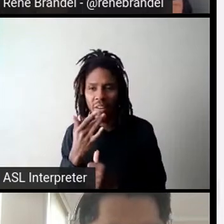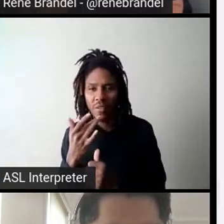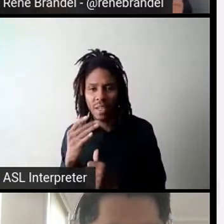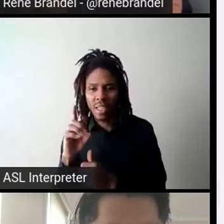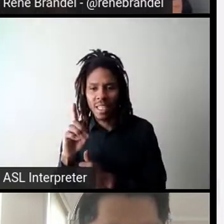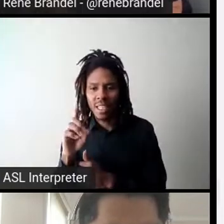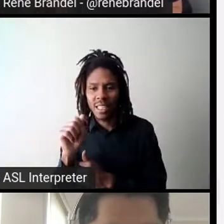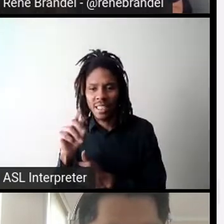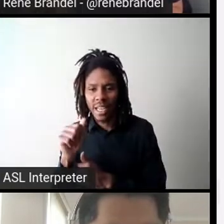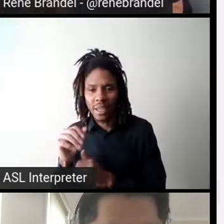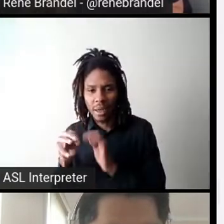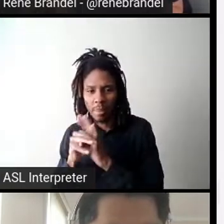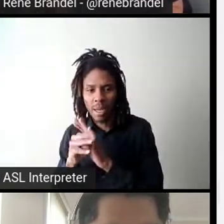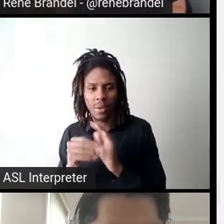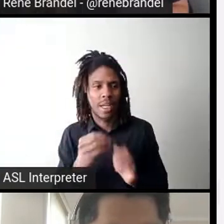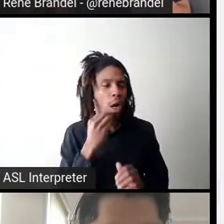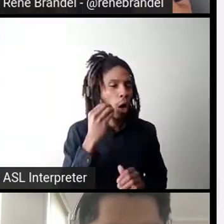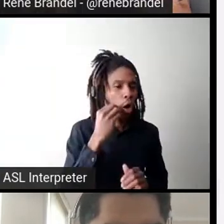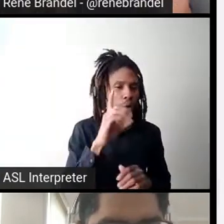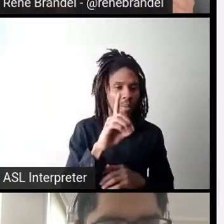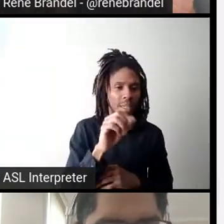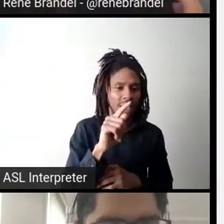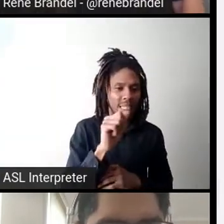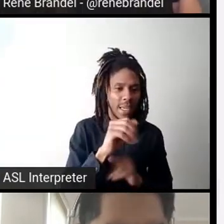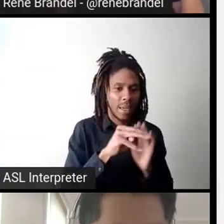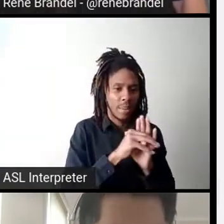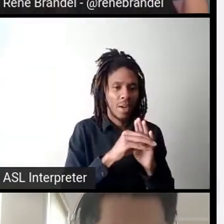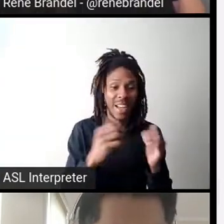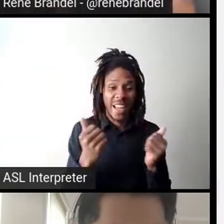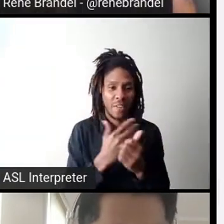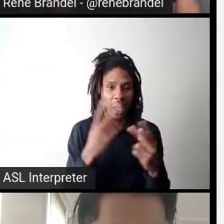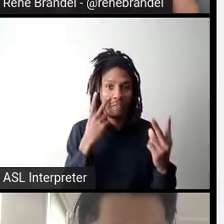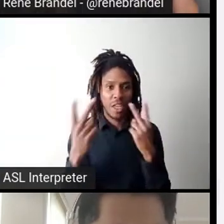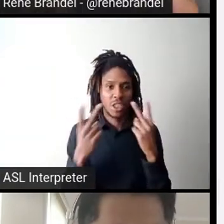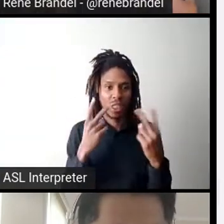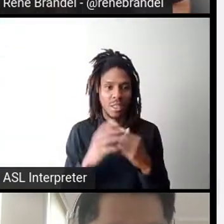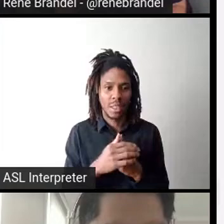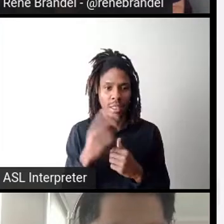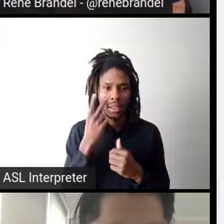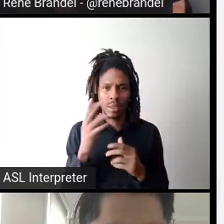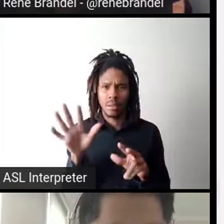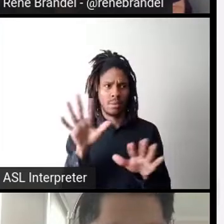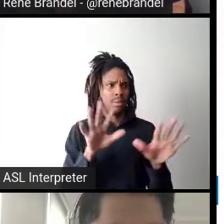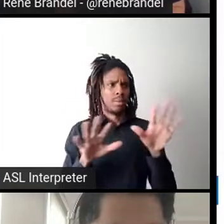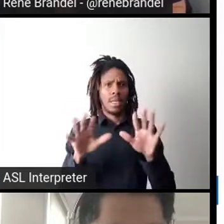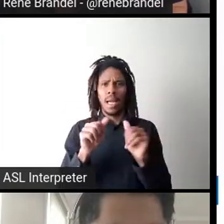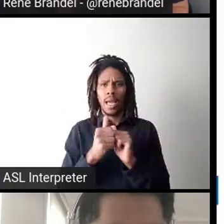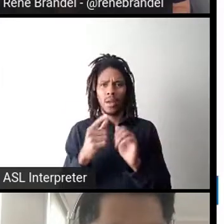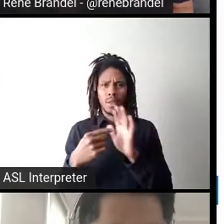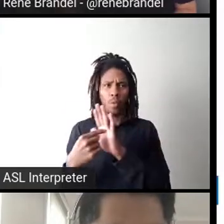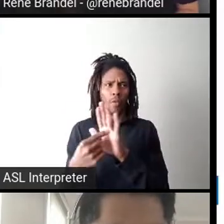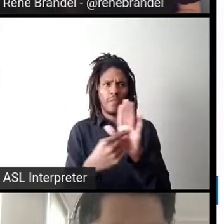the home data model, right? And we can do that all visually, just kind of seeing how that gets reflected.